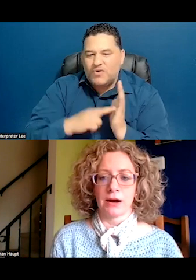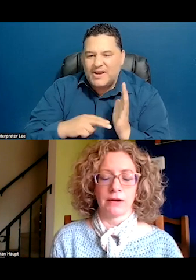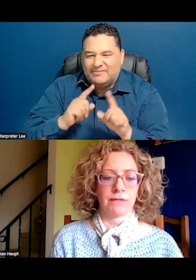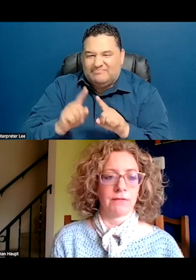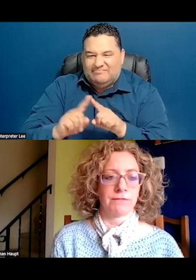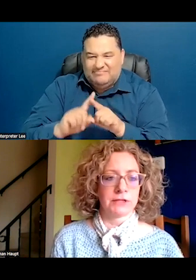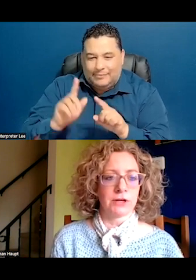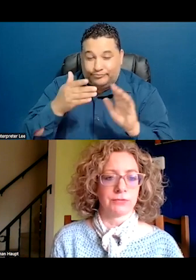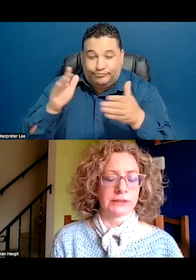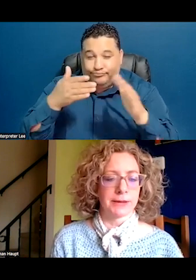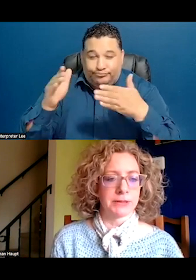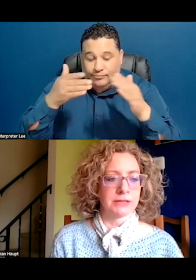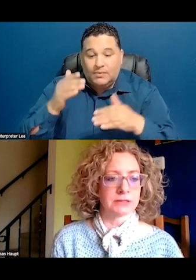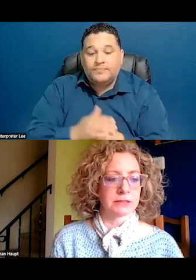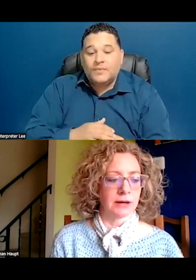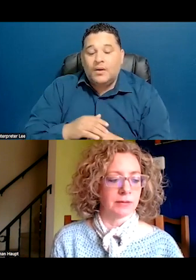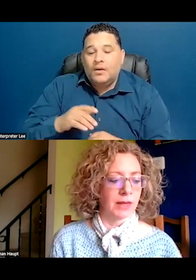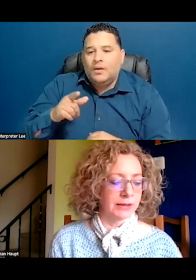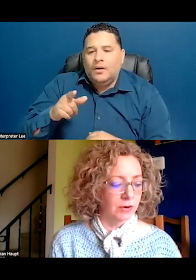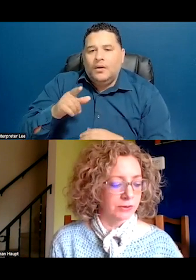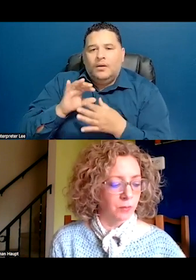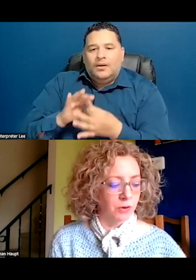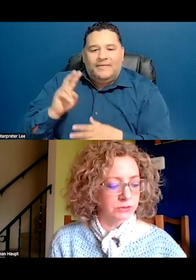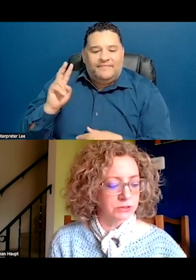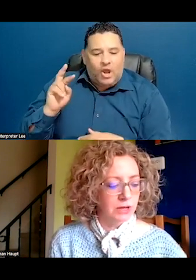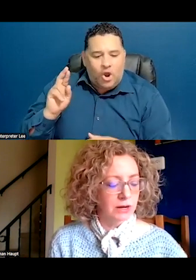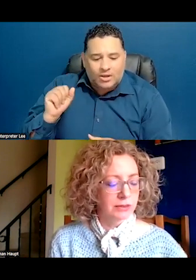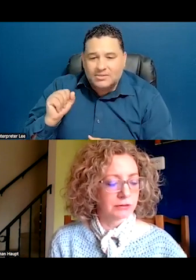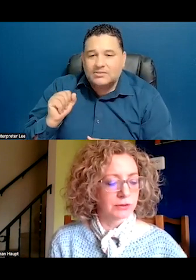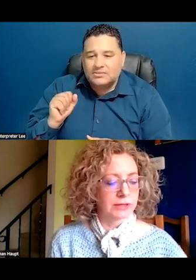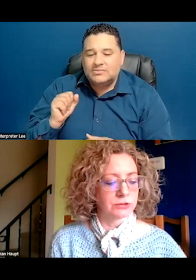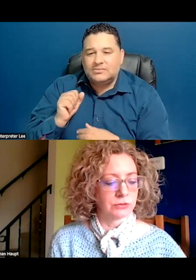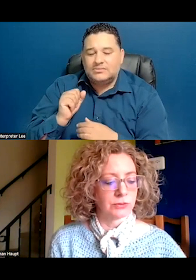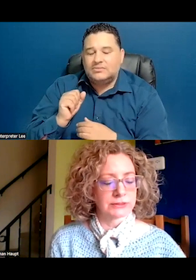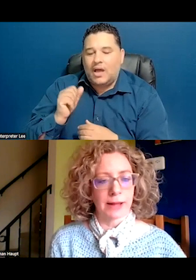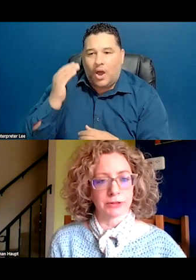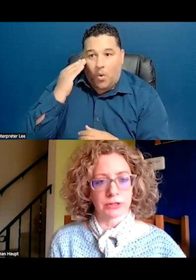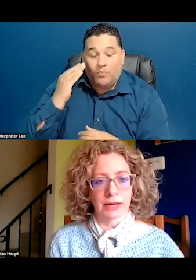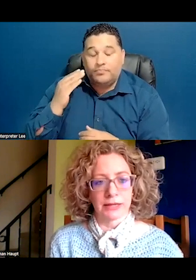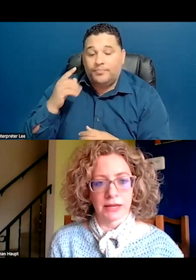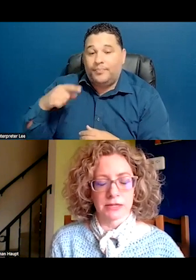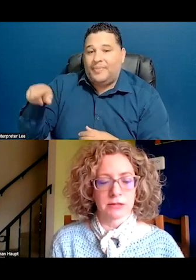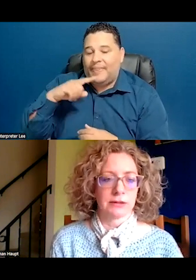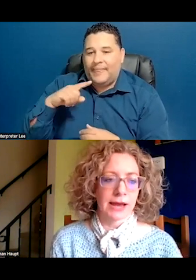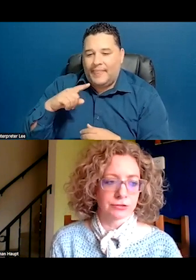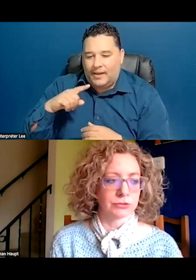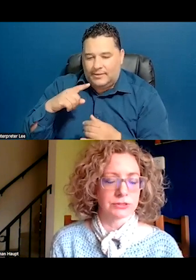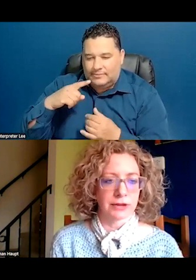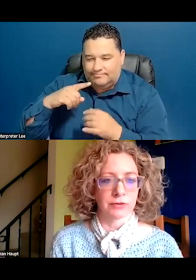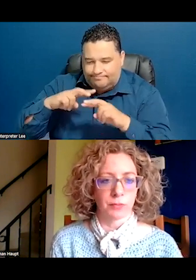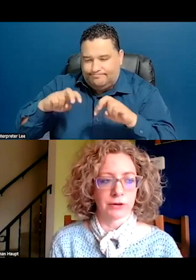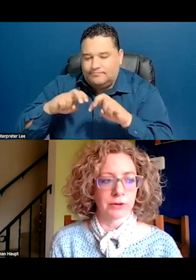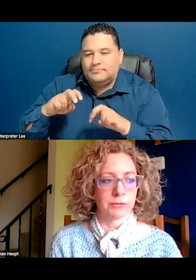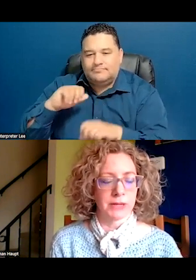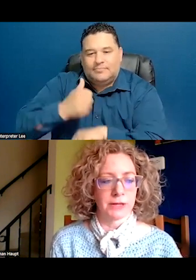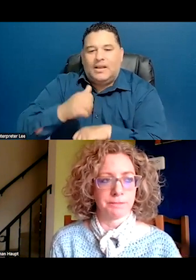the video relay piece, I know in the works, they're looking to establish a 988 national